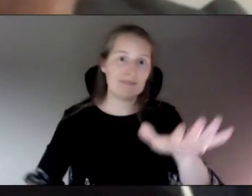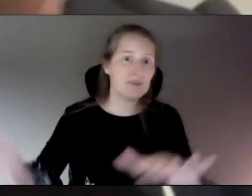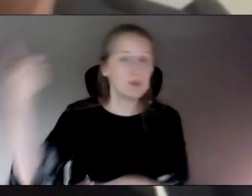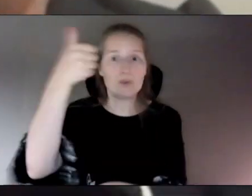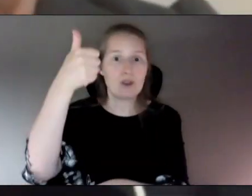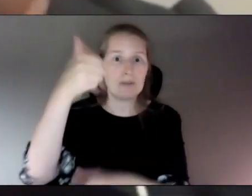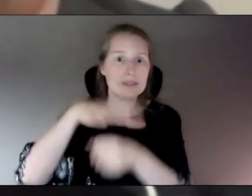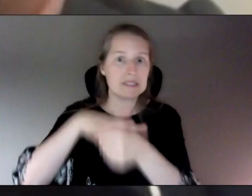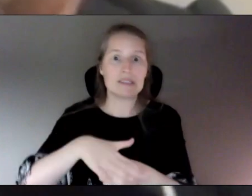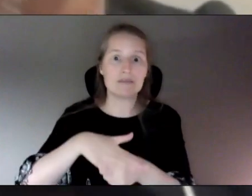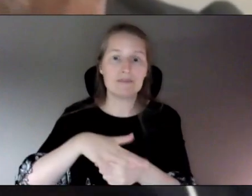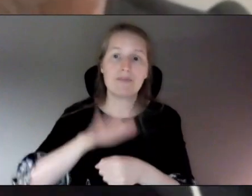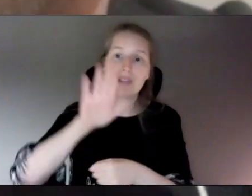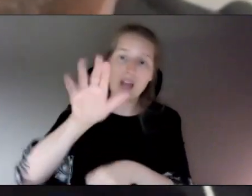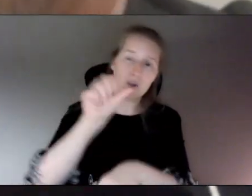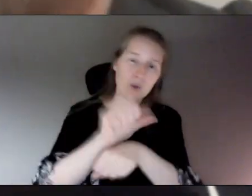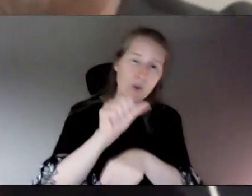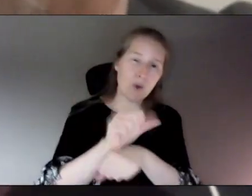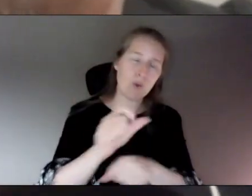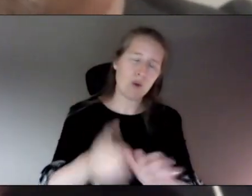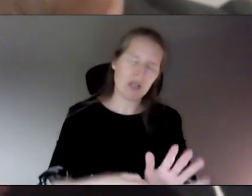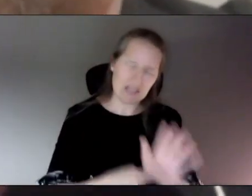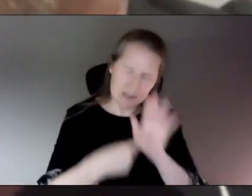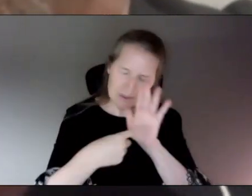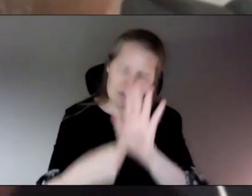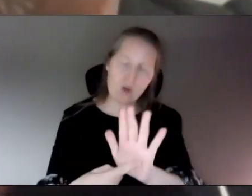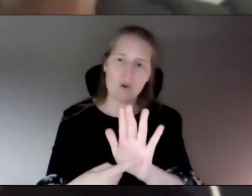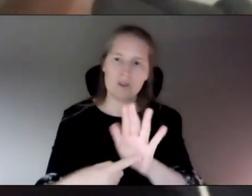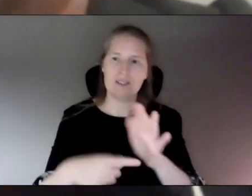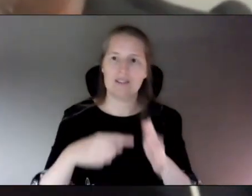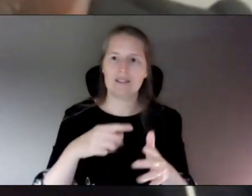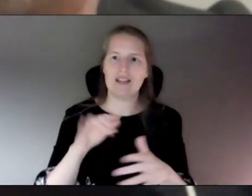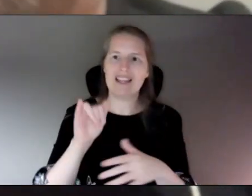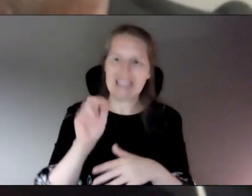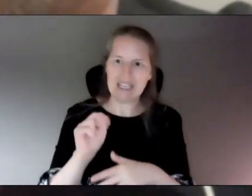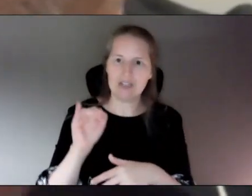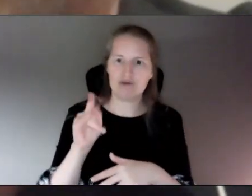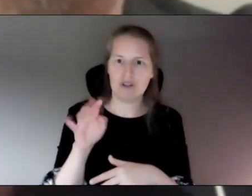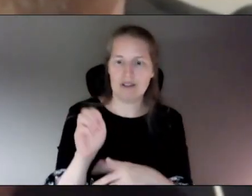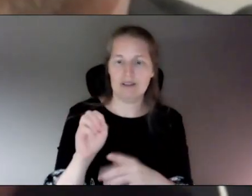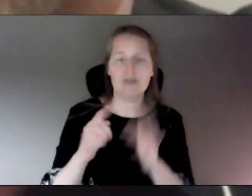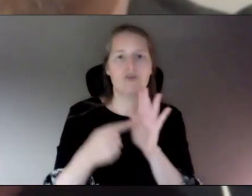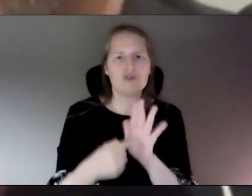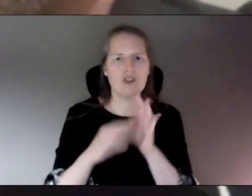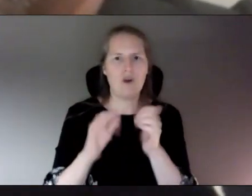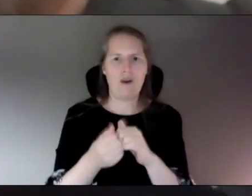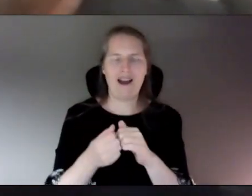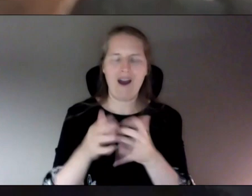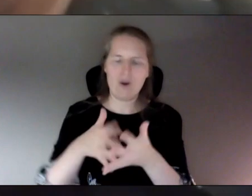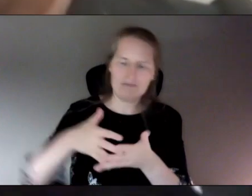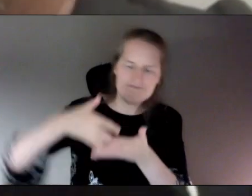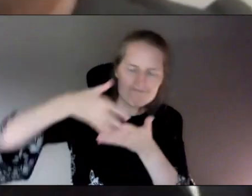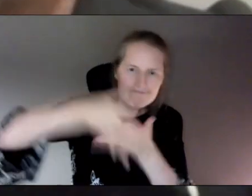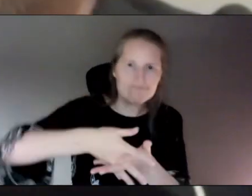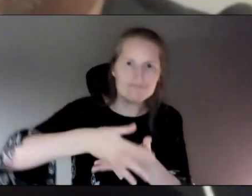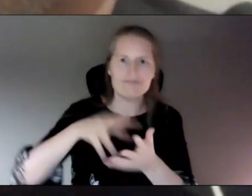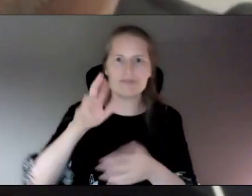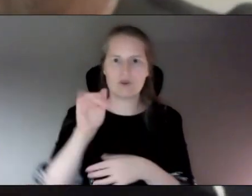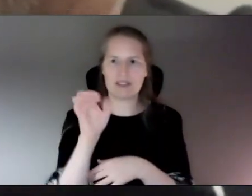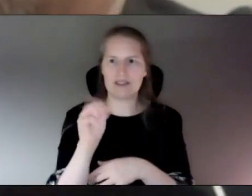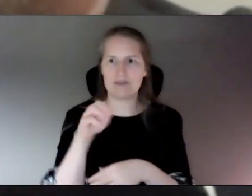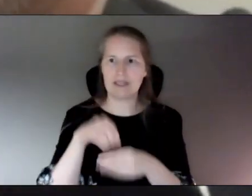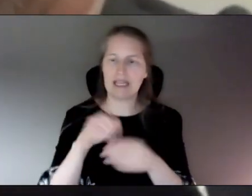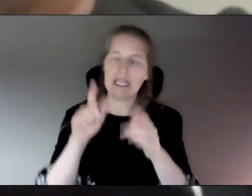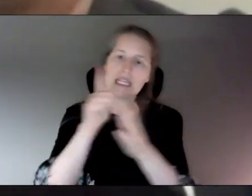the injustice for all lie by showing us how institutionalized racism in our legal